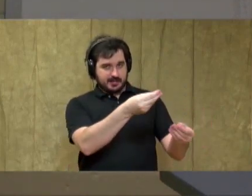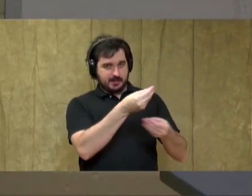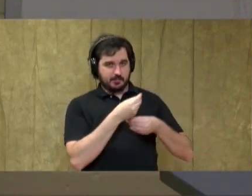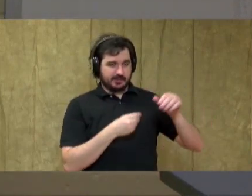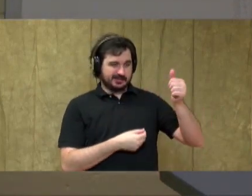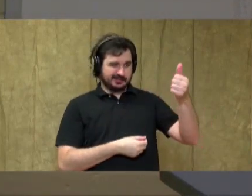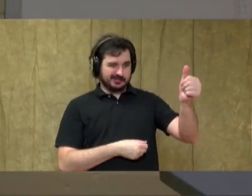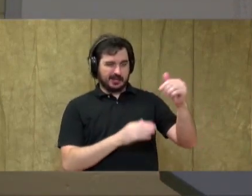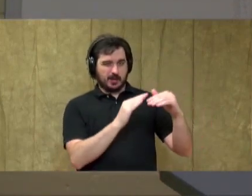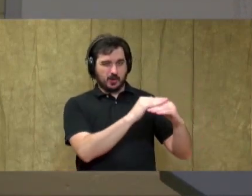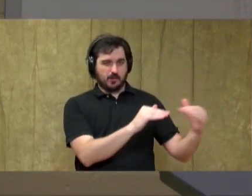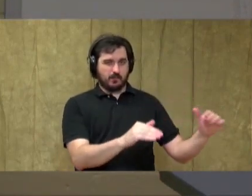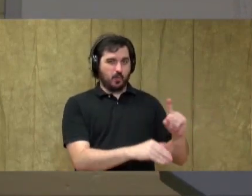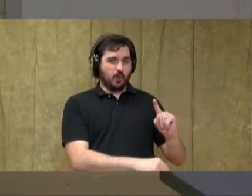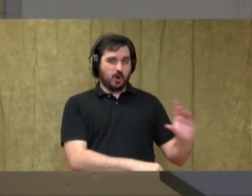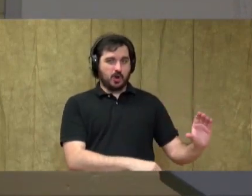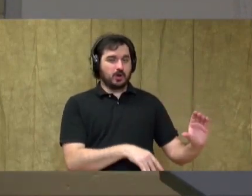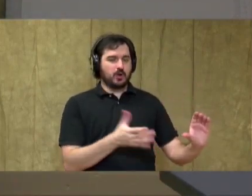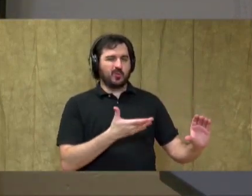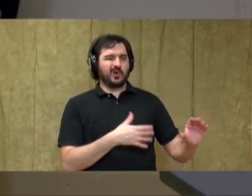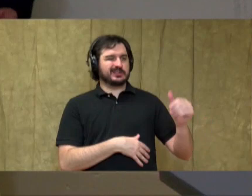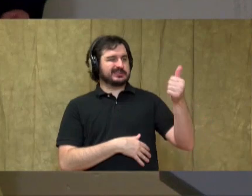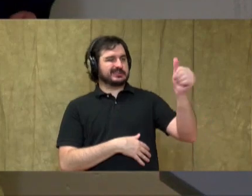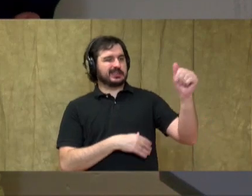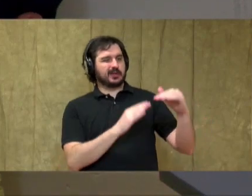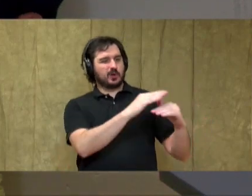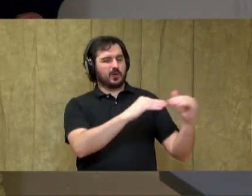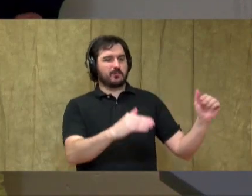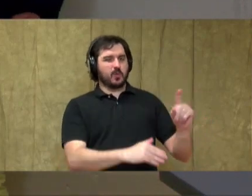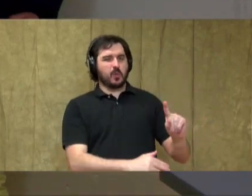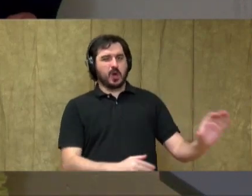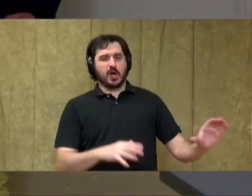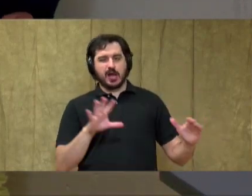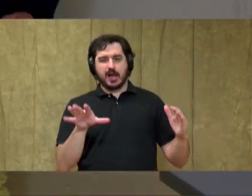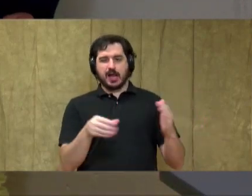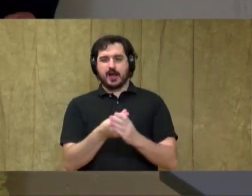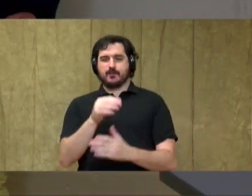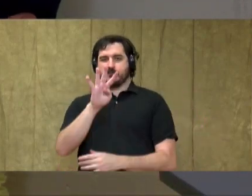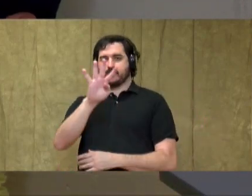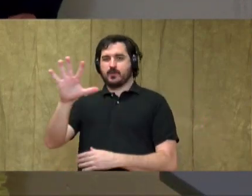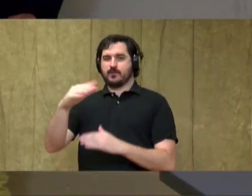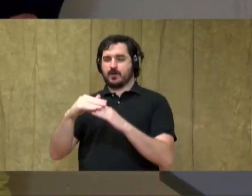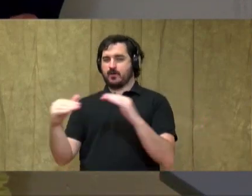hundredths. So what's 10 hundredths plus 45 hundredths?